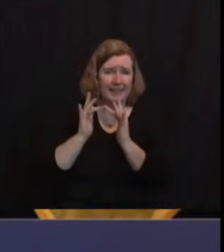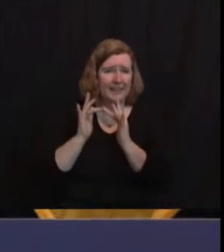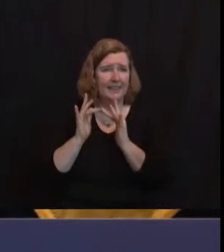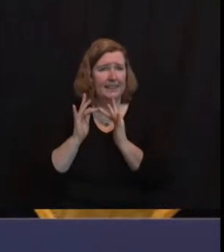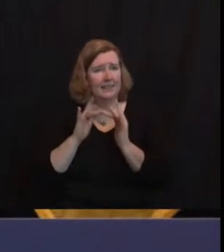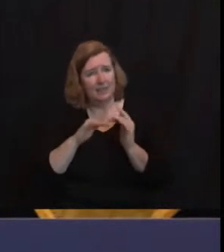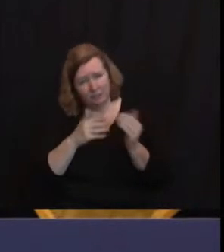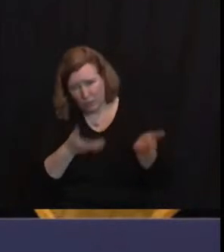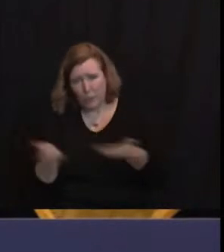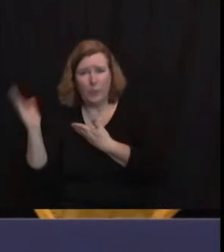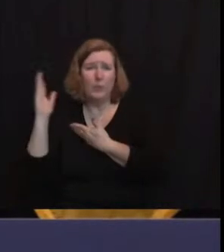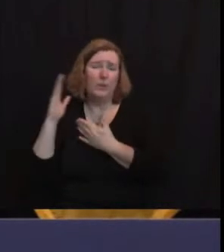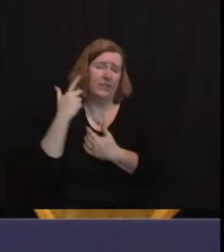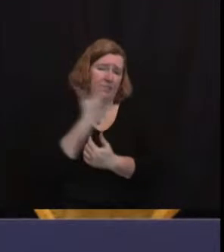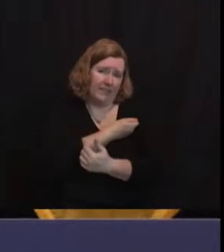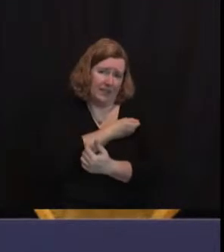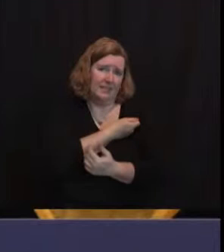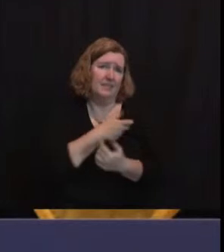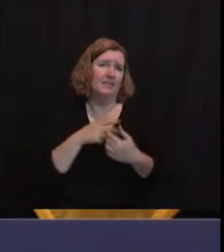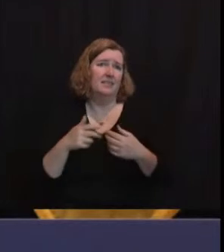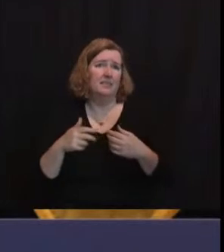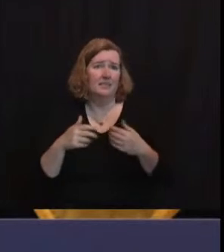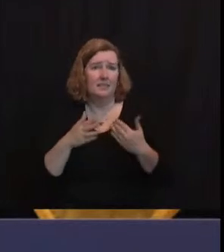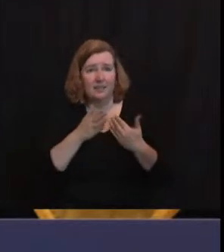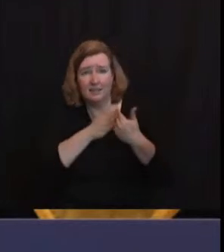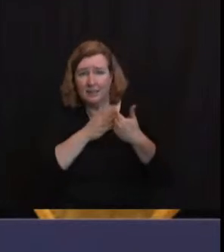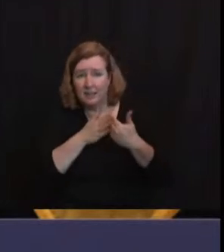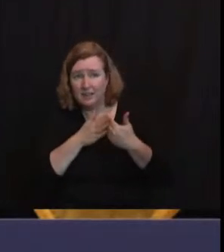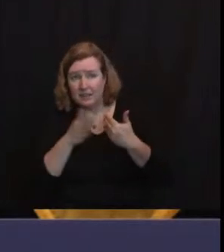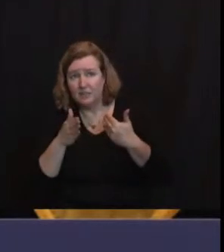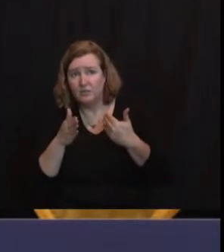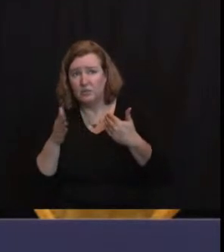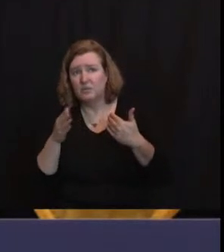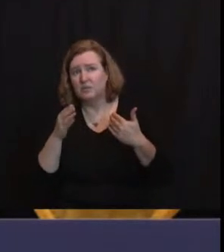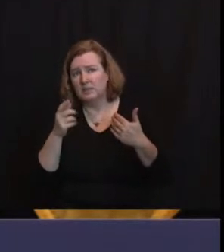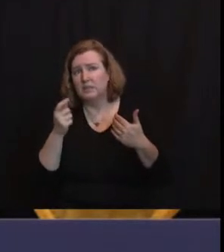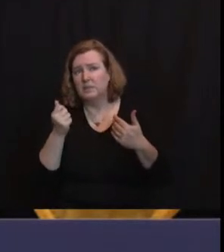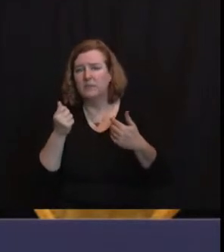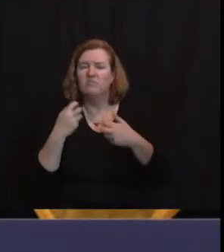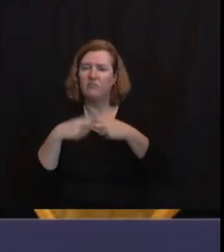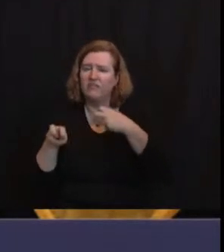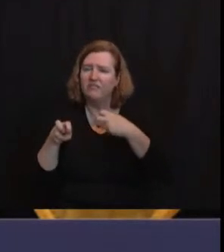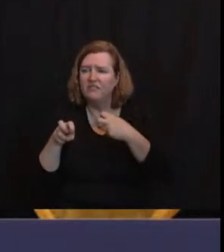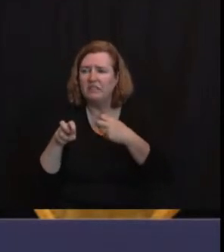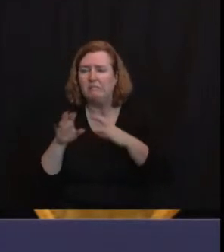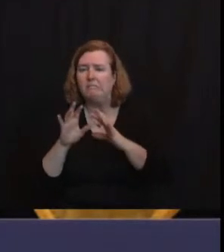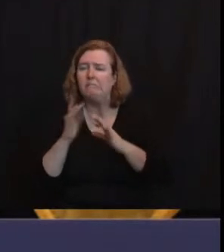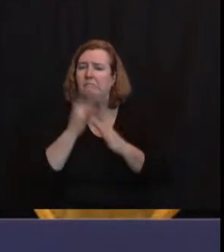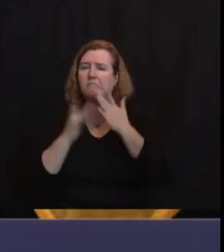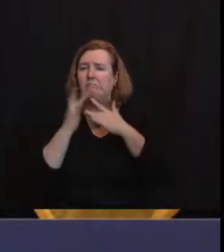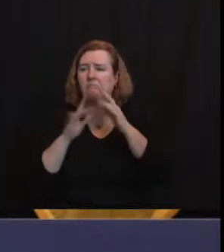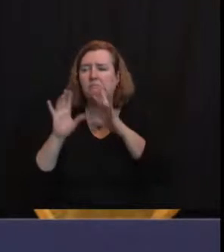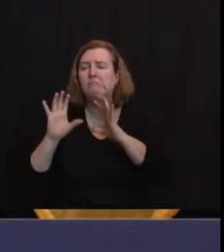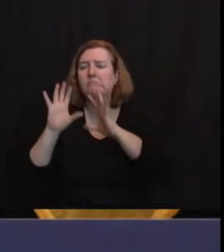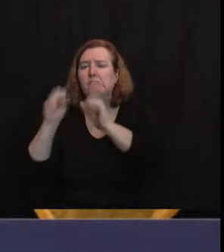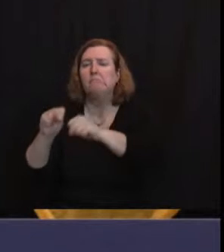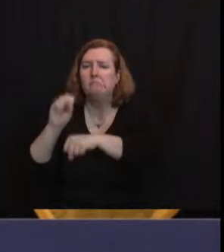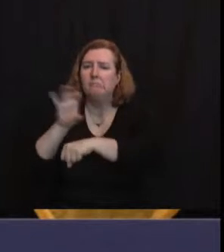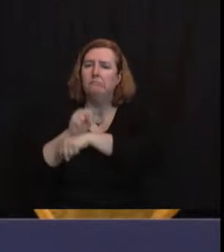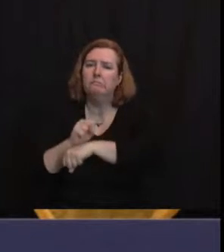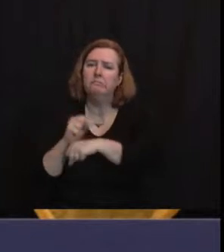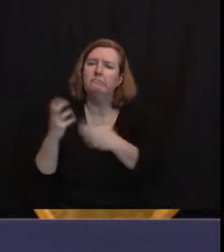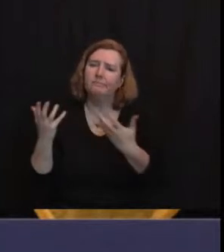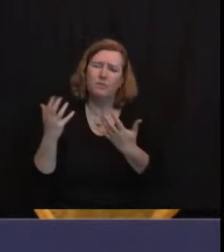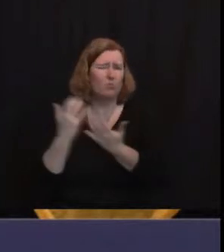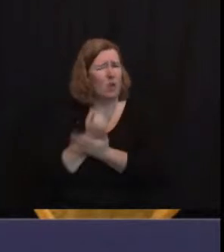vaccinated. We're going to have a couple of choppy weeks based on the Fed's supply as it relates to dose supply. So take advantage of the little